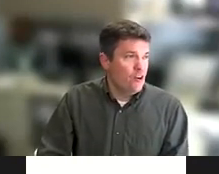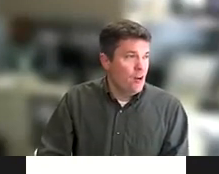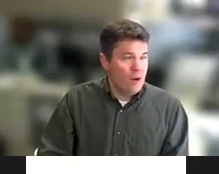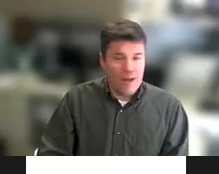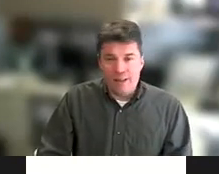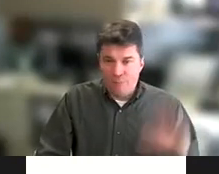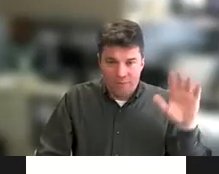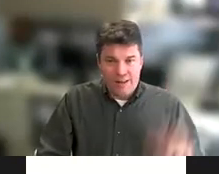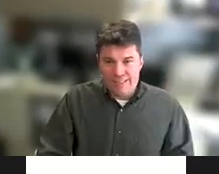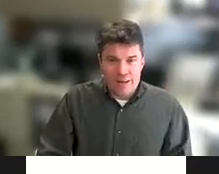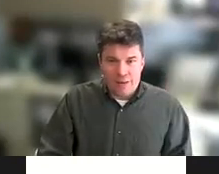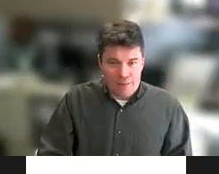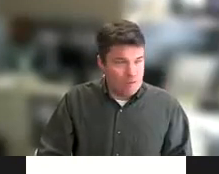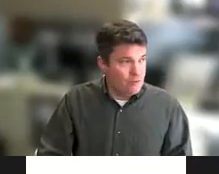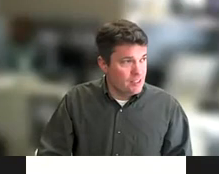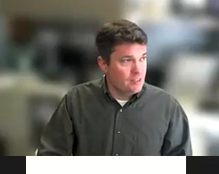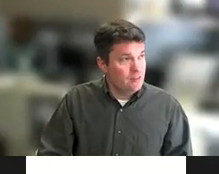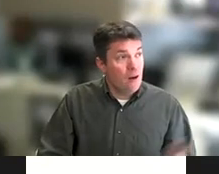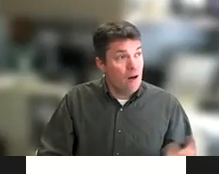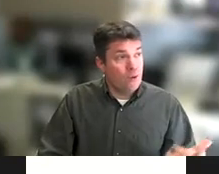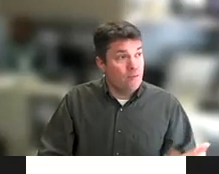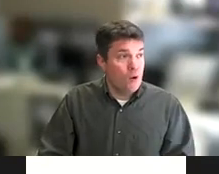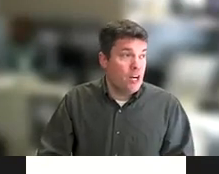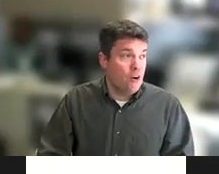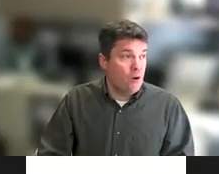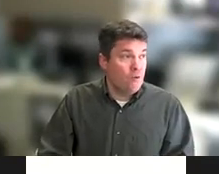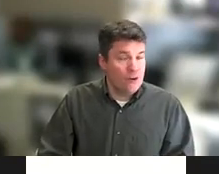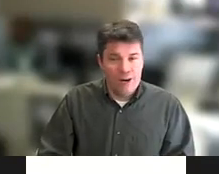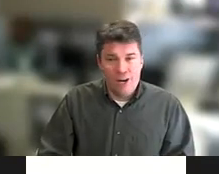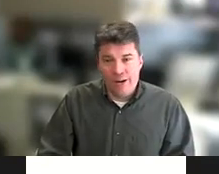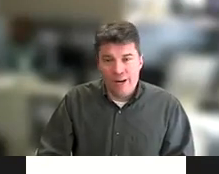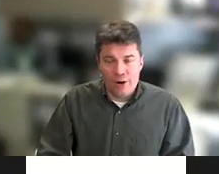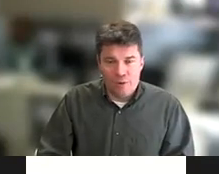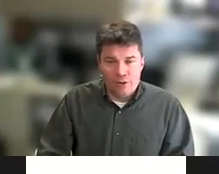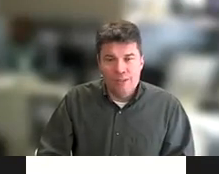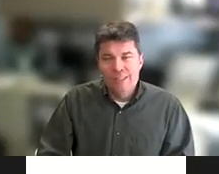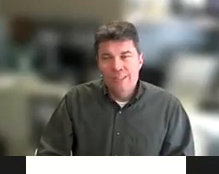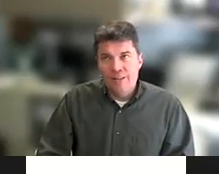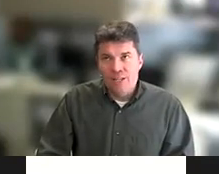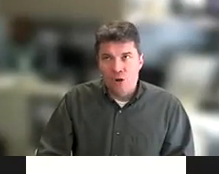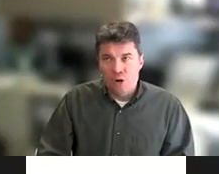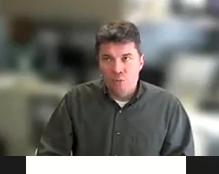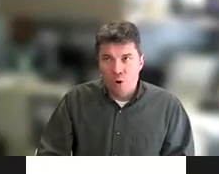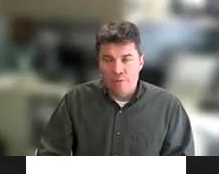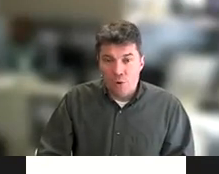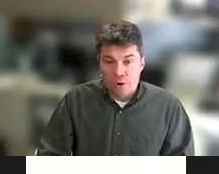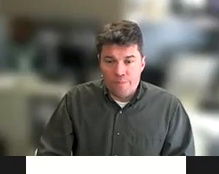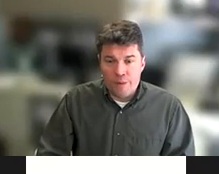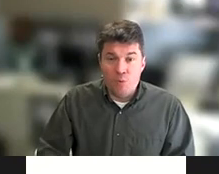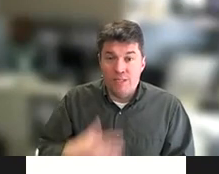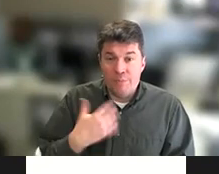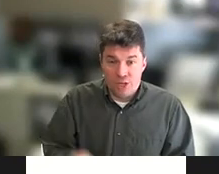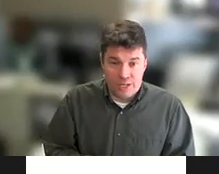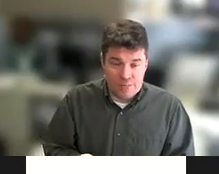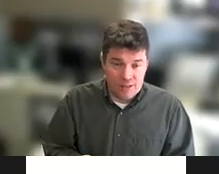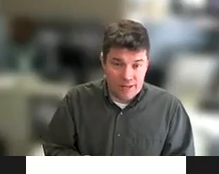And then there's internet relay that provides the same type of services, along with voice carryover and hearing carryover. These are more